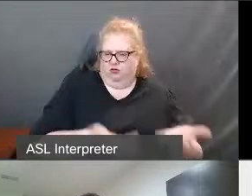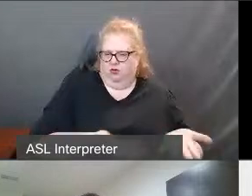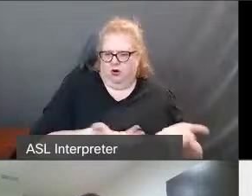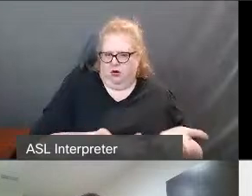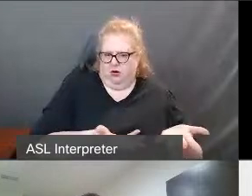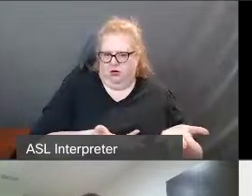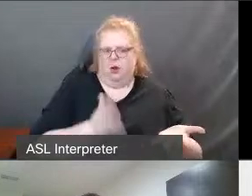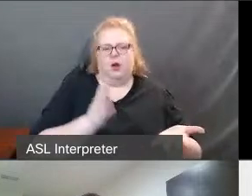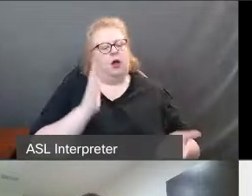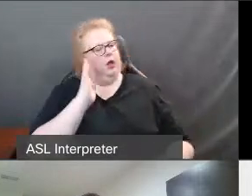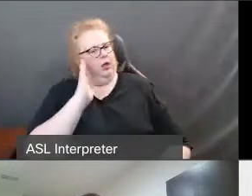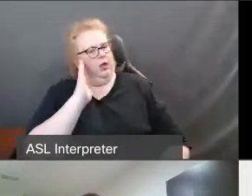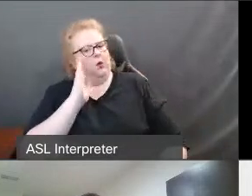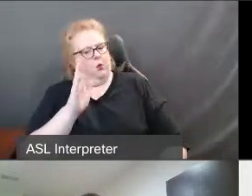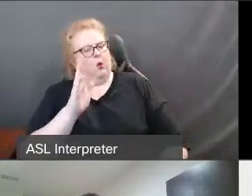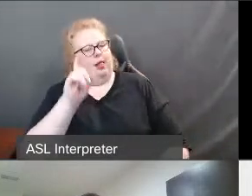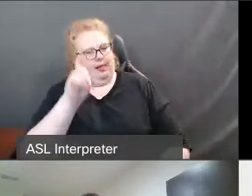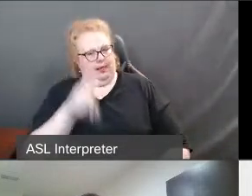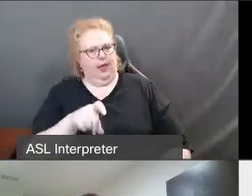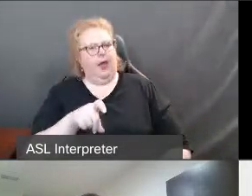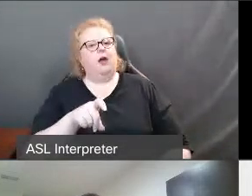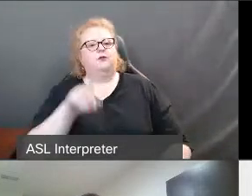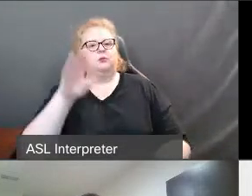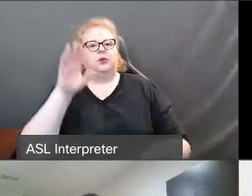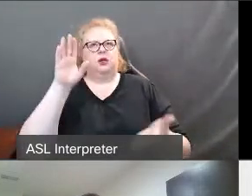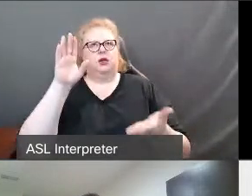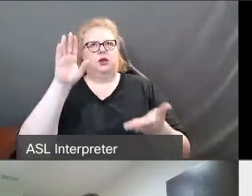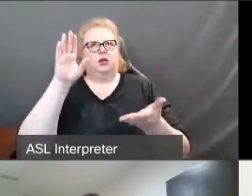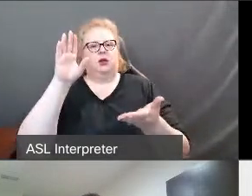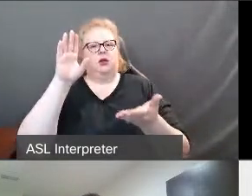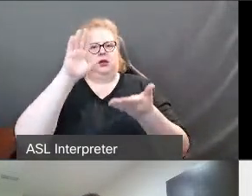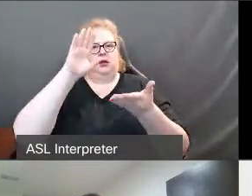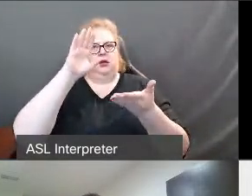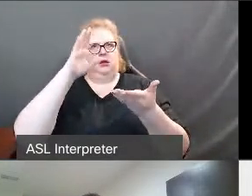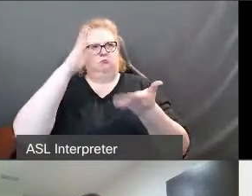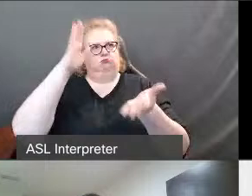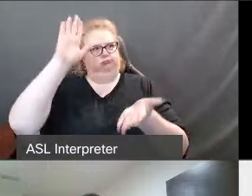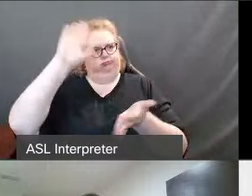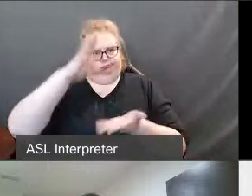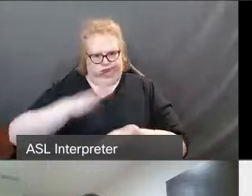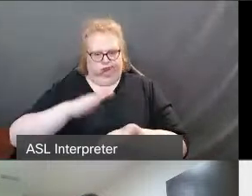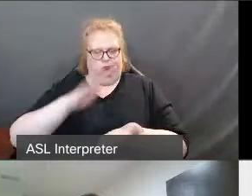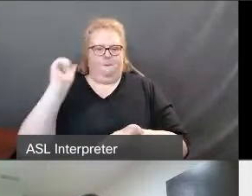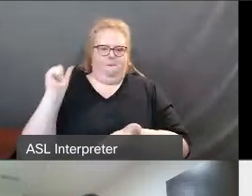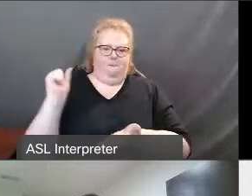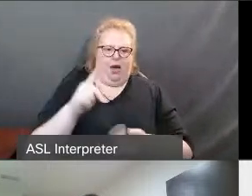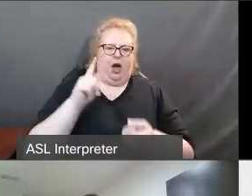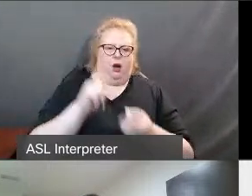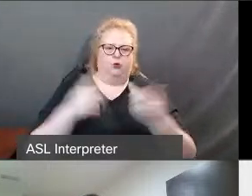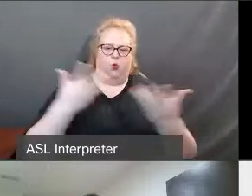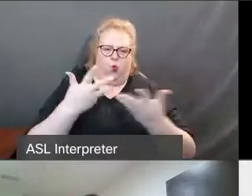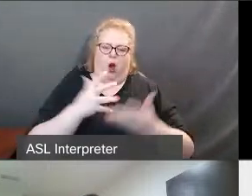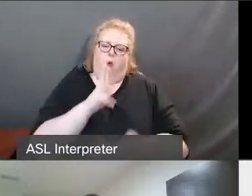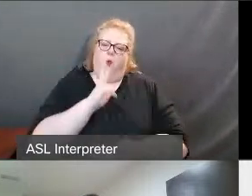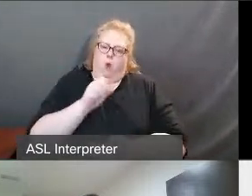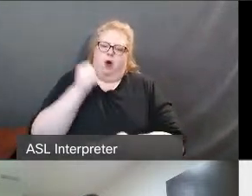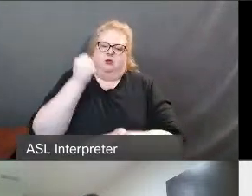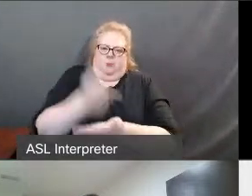It will have to be removed to the last approved plan development. Thank you.